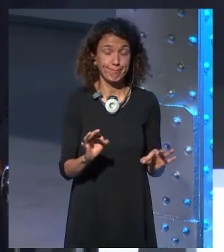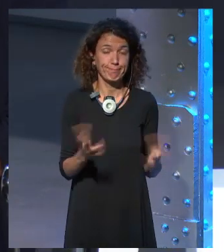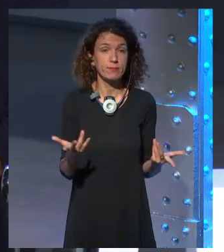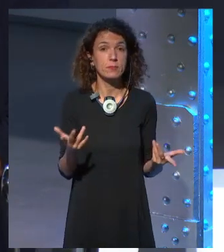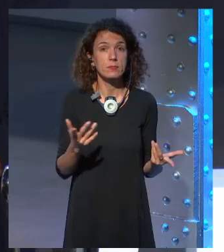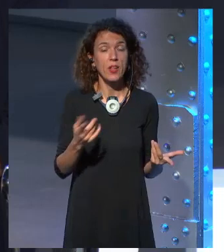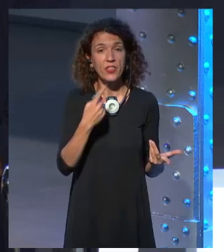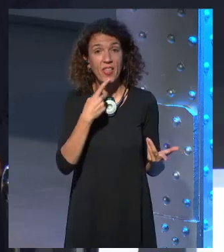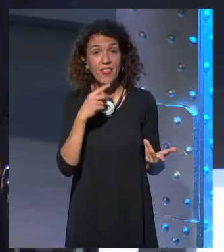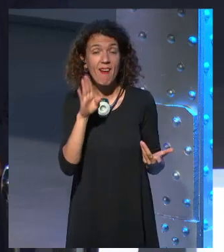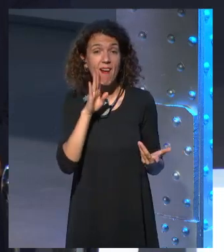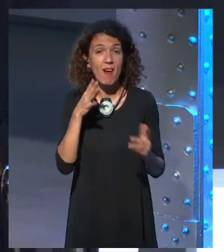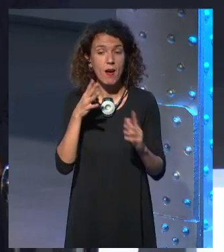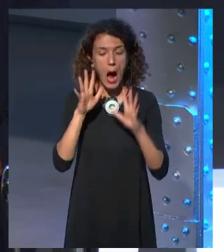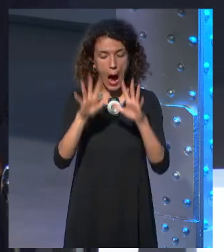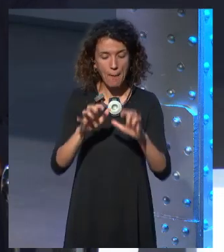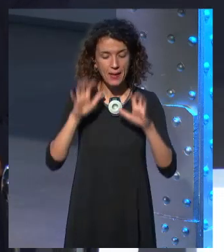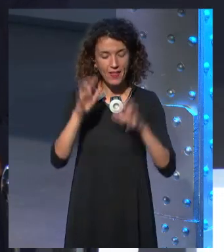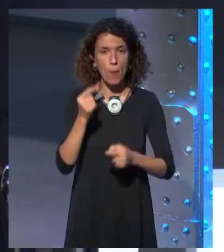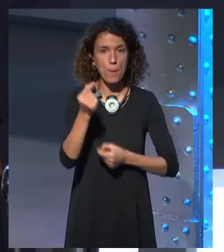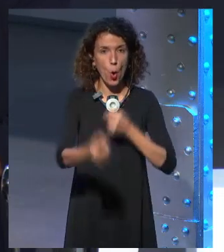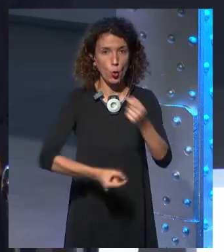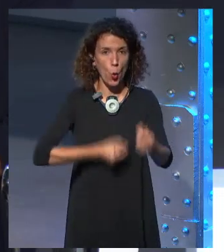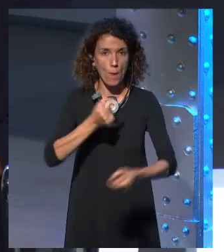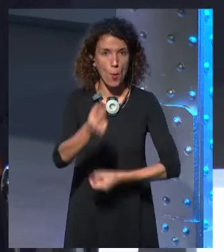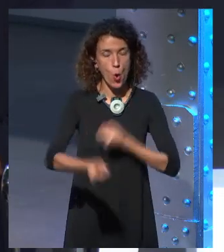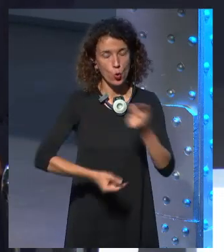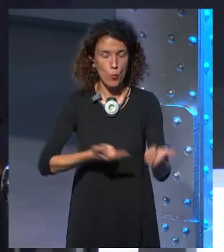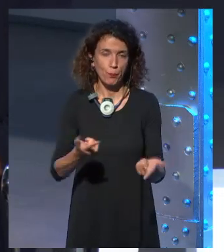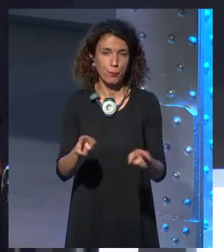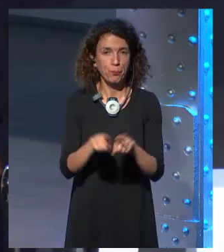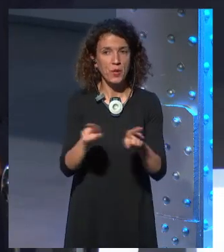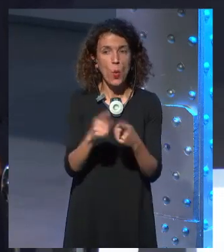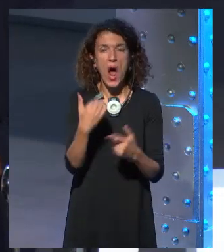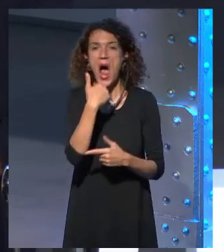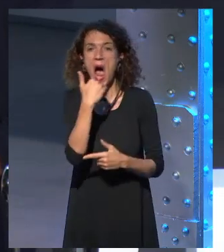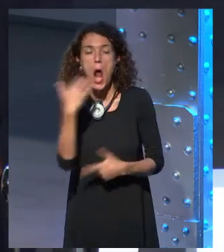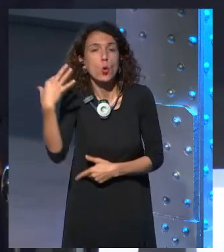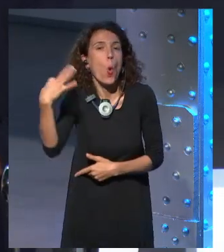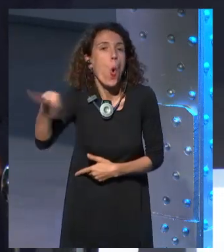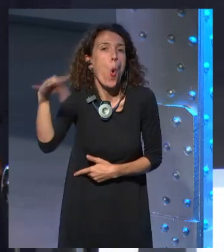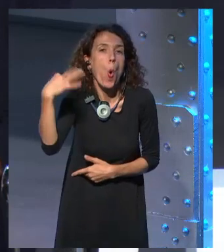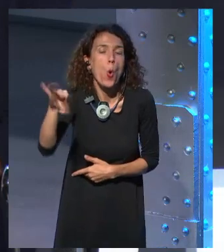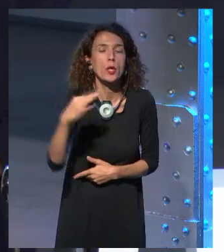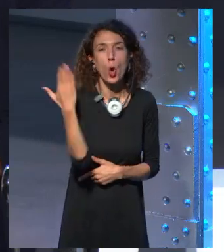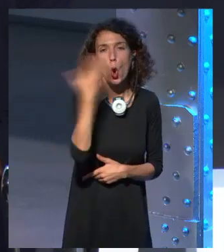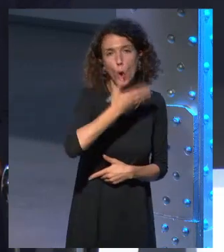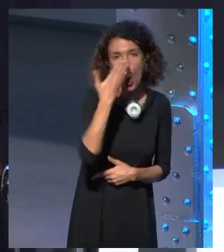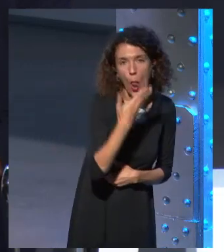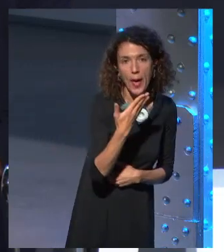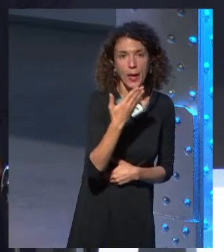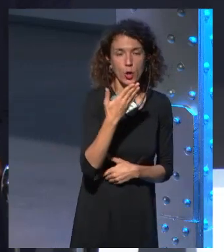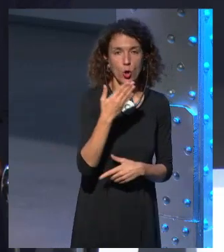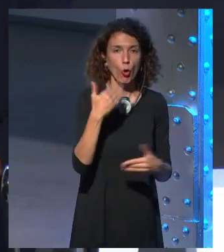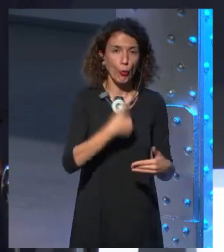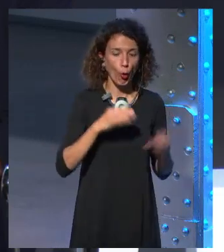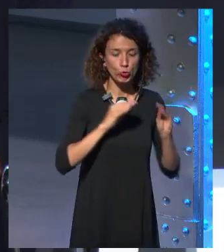But it's true that although you said that learning has to go progressively, stop being a unique element